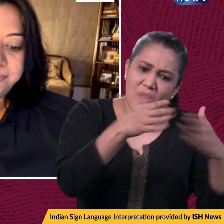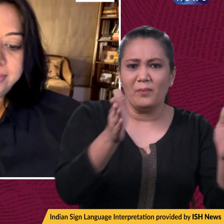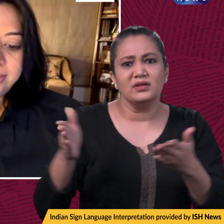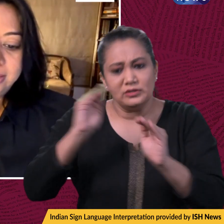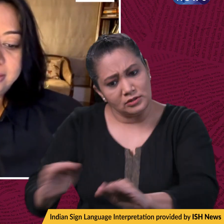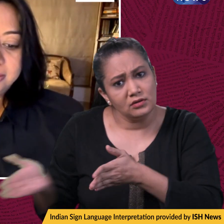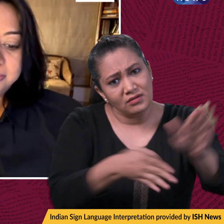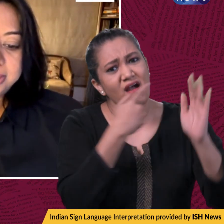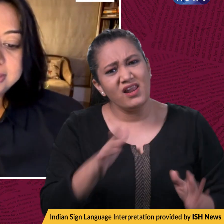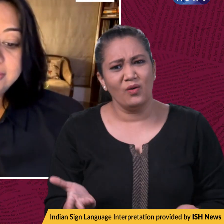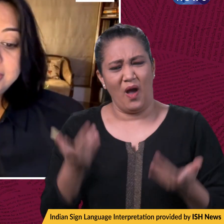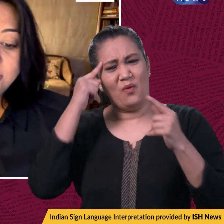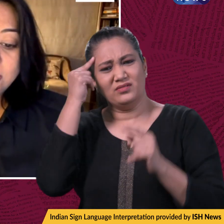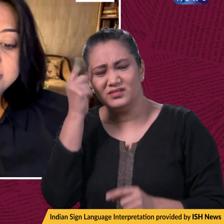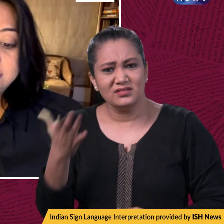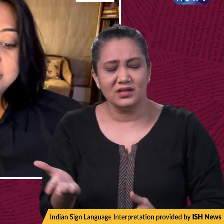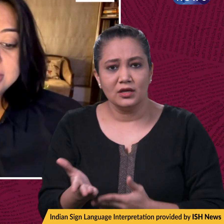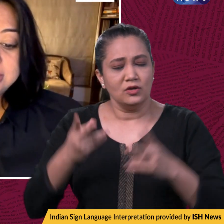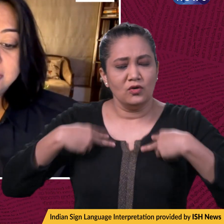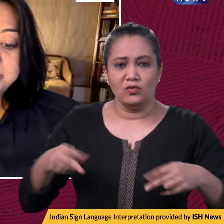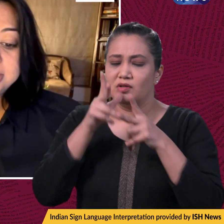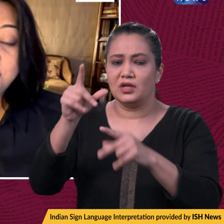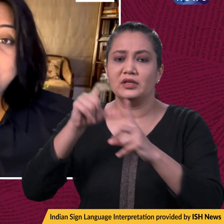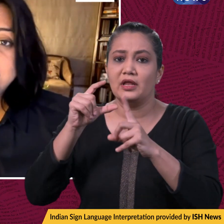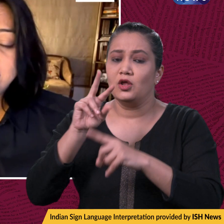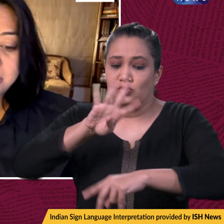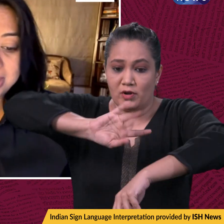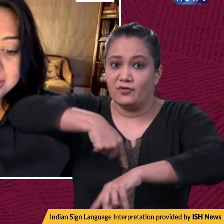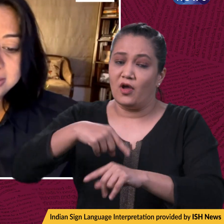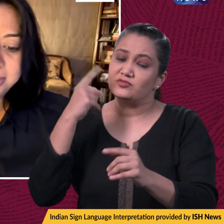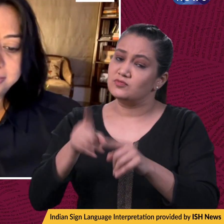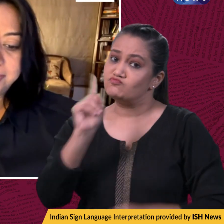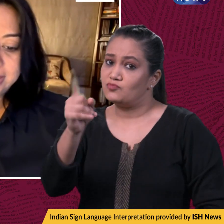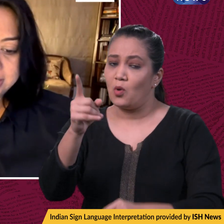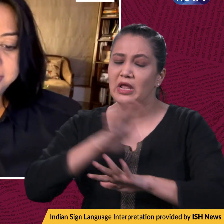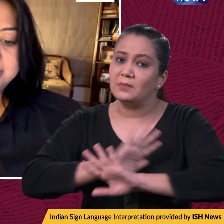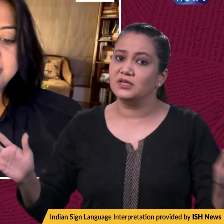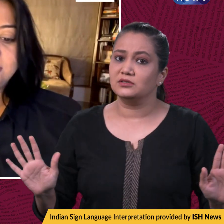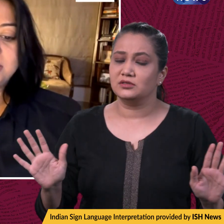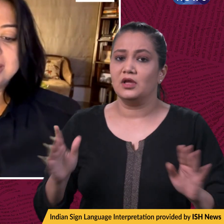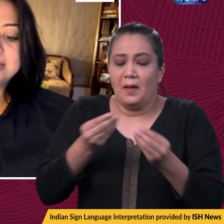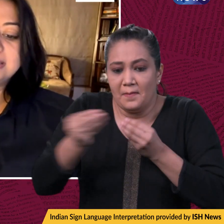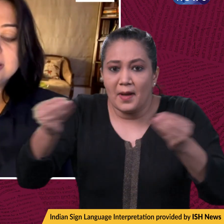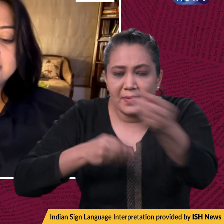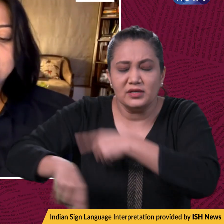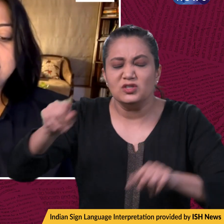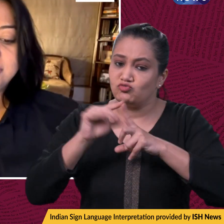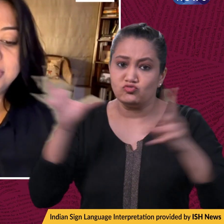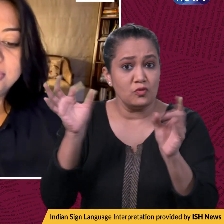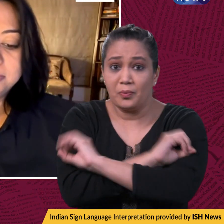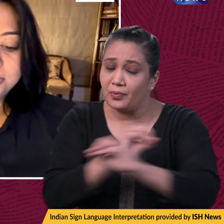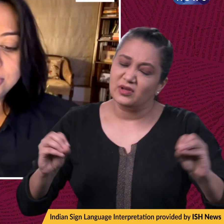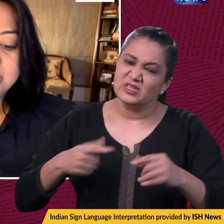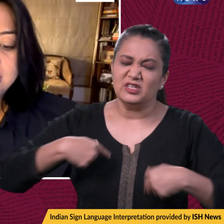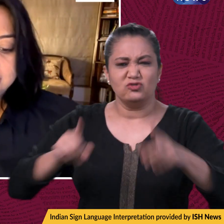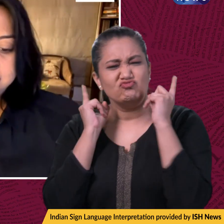school. The court has given the Delhi government a 24-hour ultimatum and neighboring states to act against industrial and